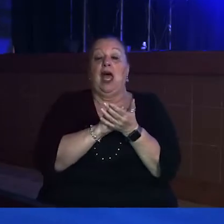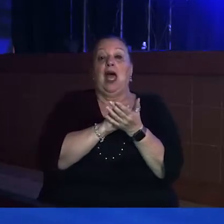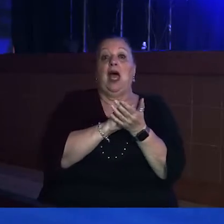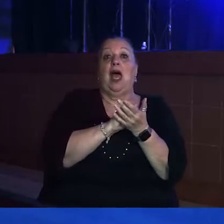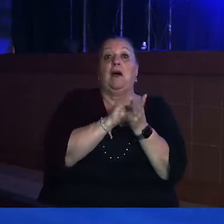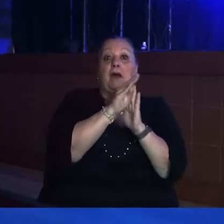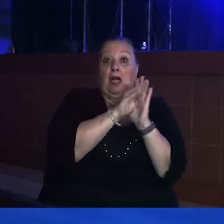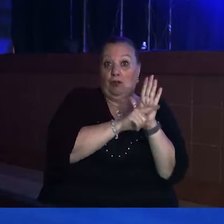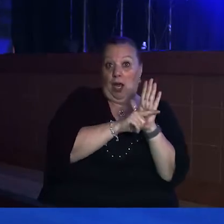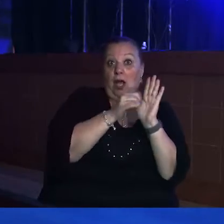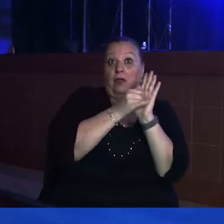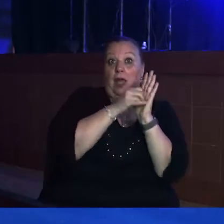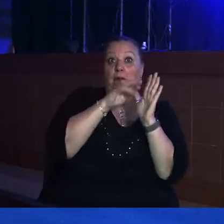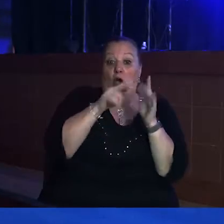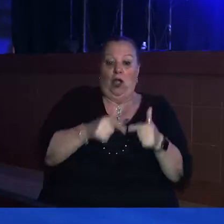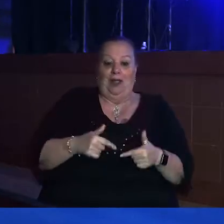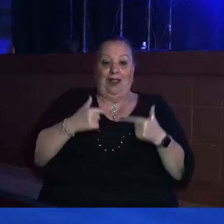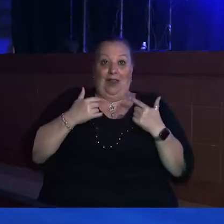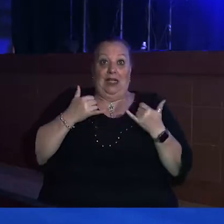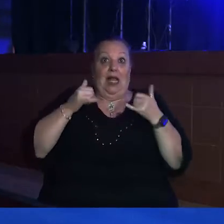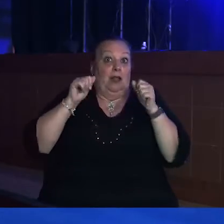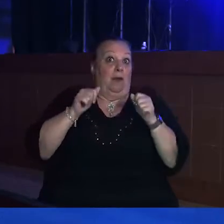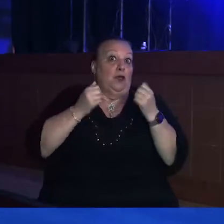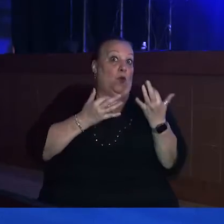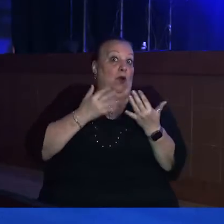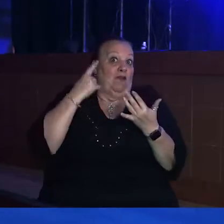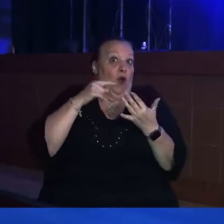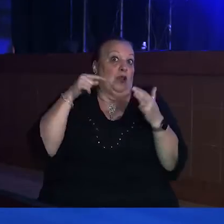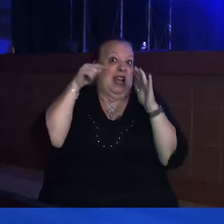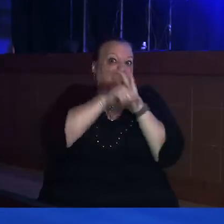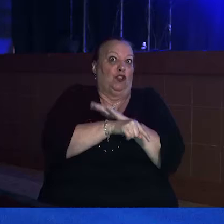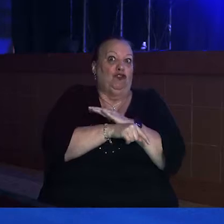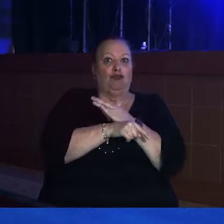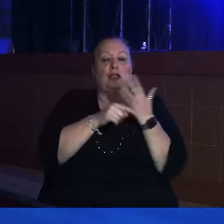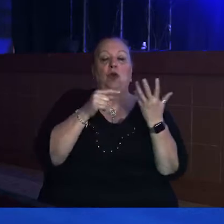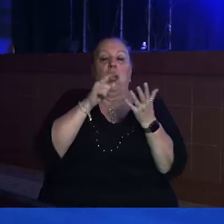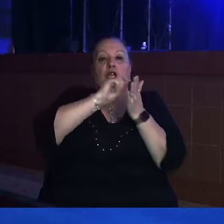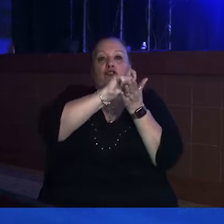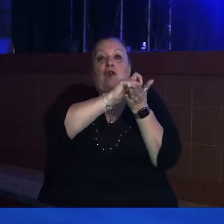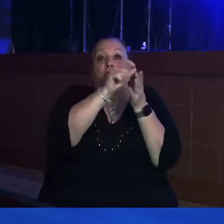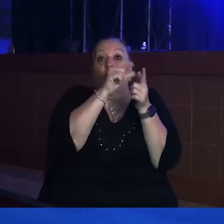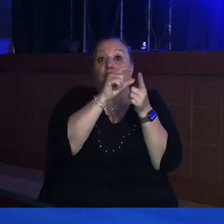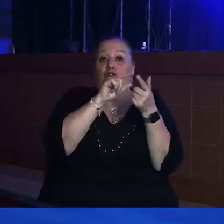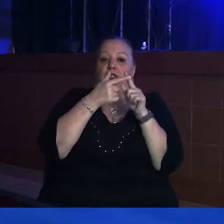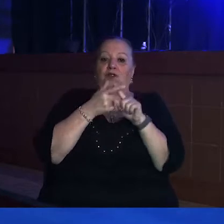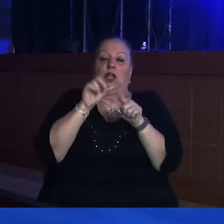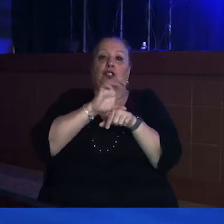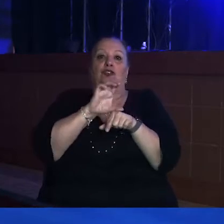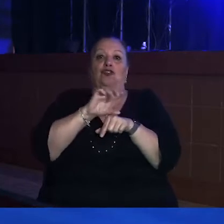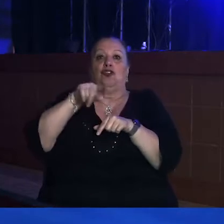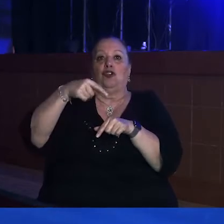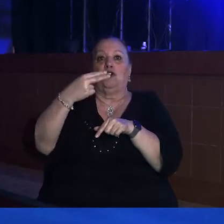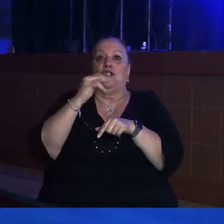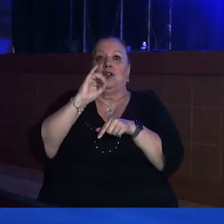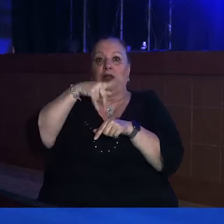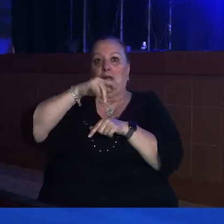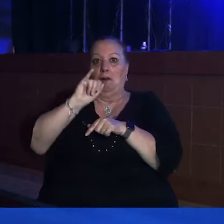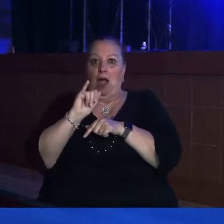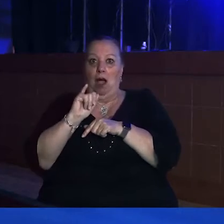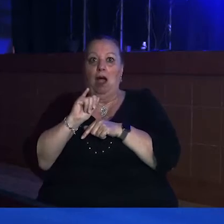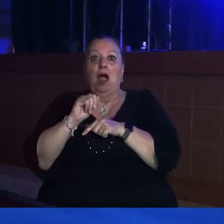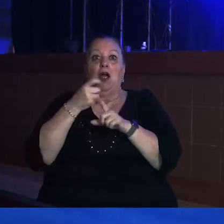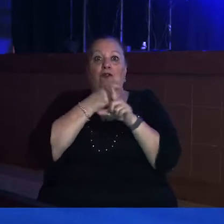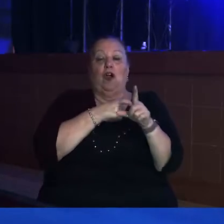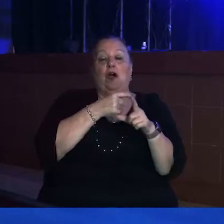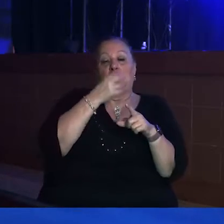Paul is living under the possible execution when he writes these words to his friends, this church at Philippi, from this Roman prison cell. Philippians